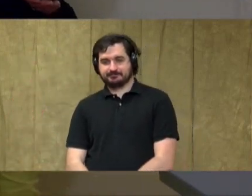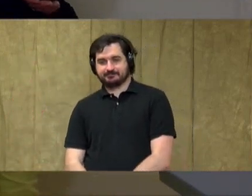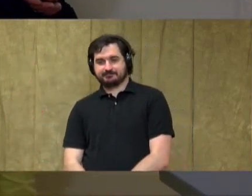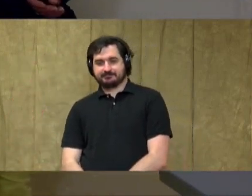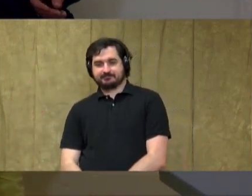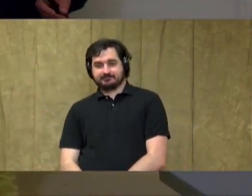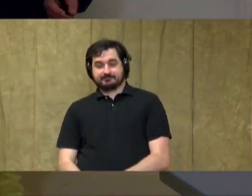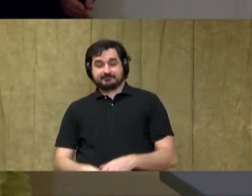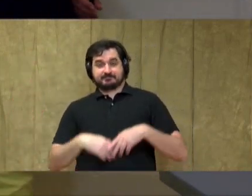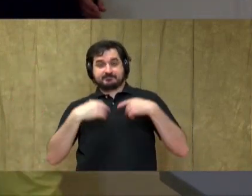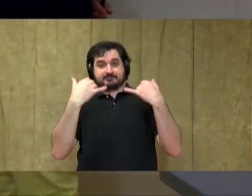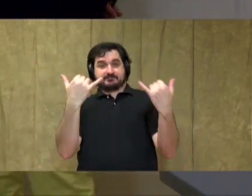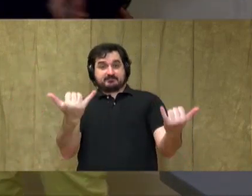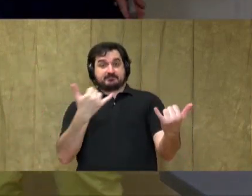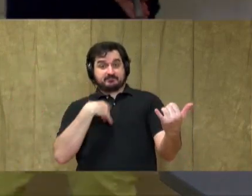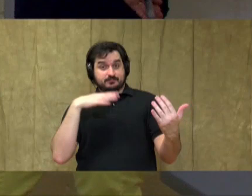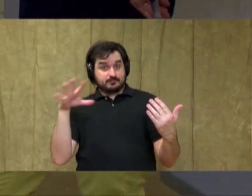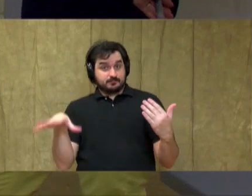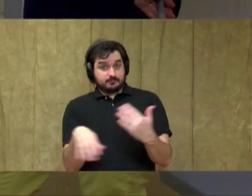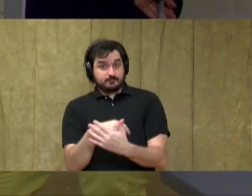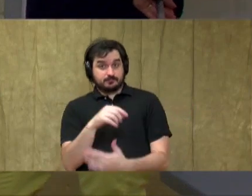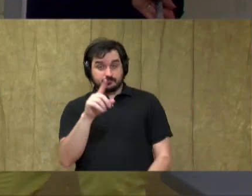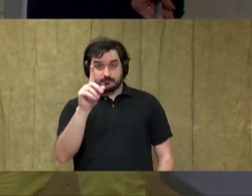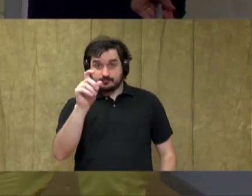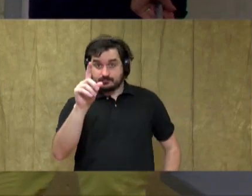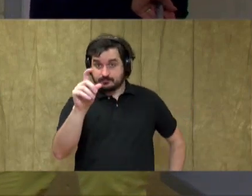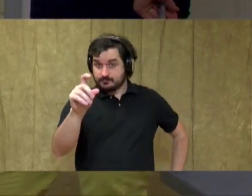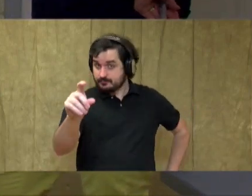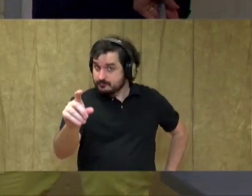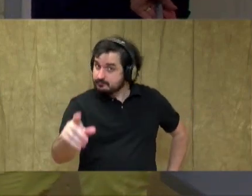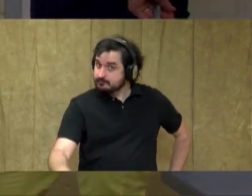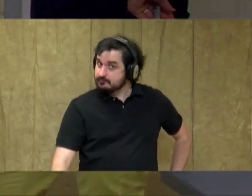All right, now can I add those fractions up?